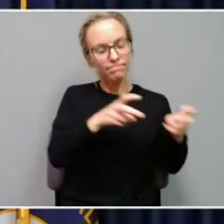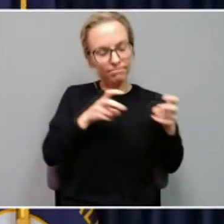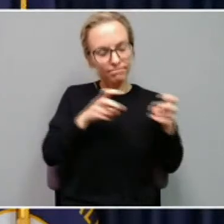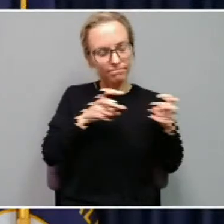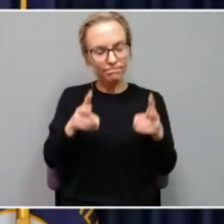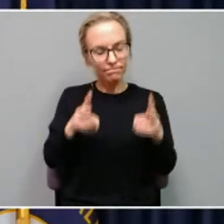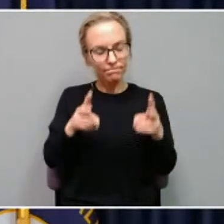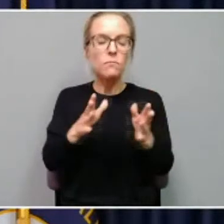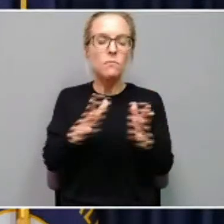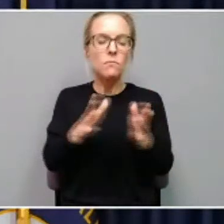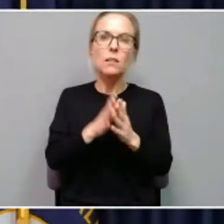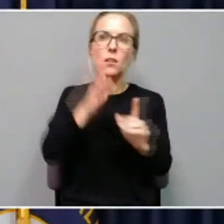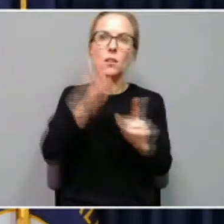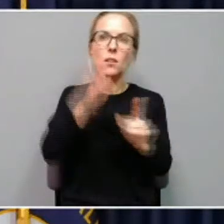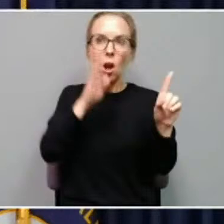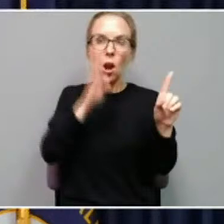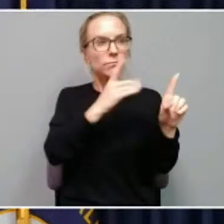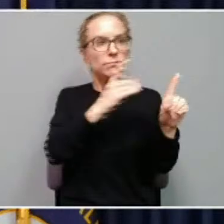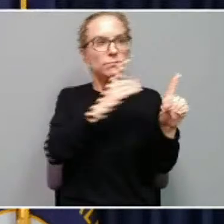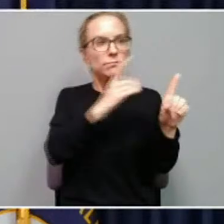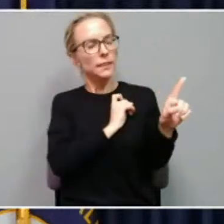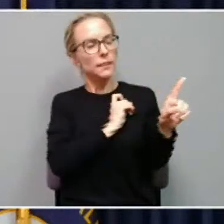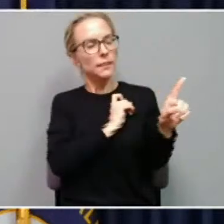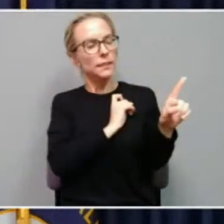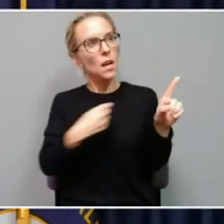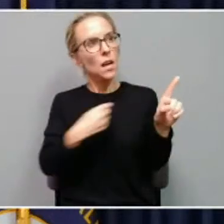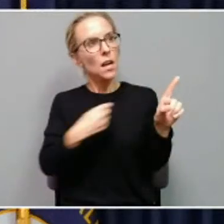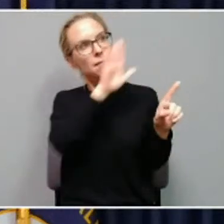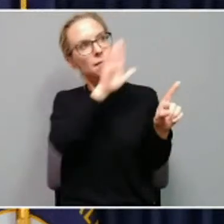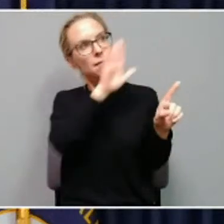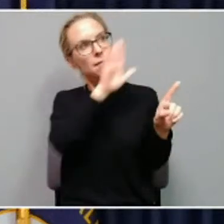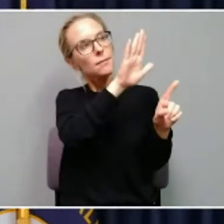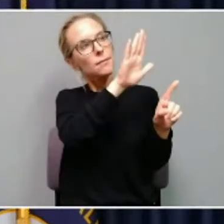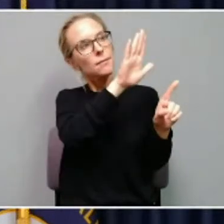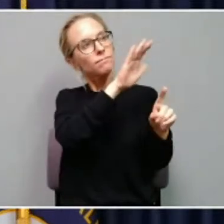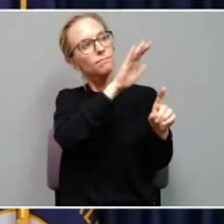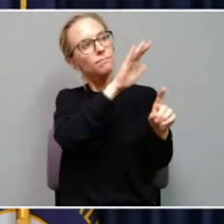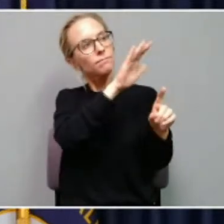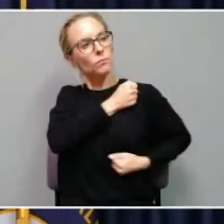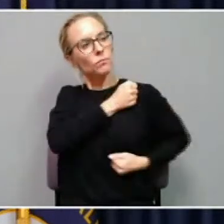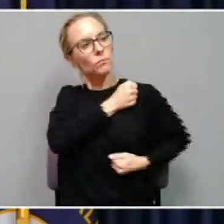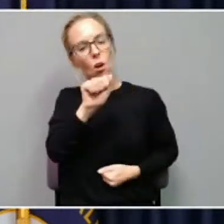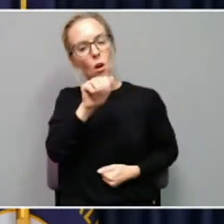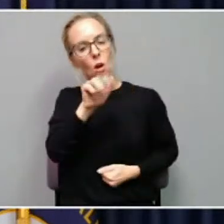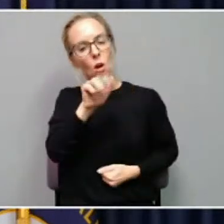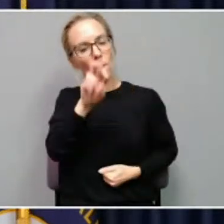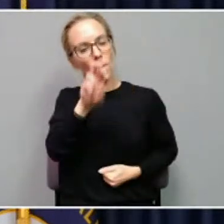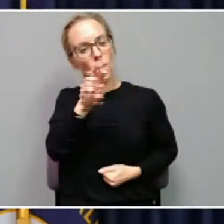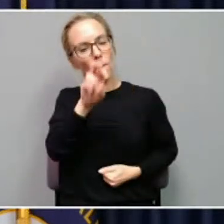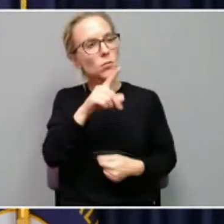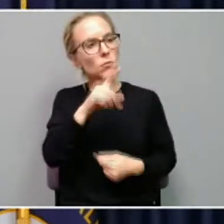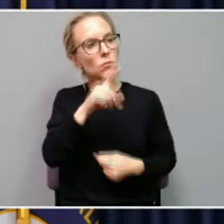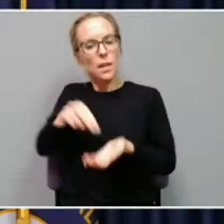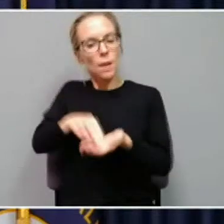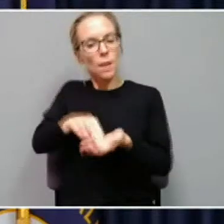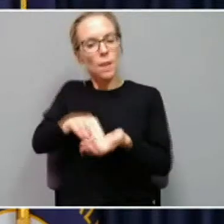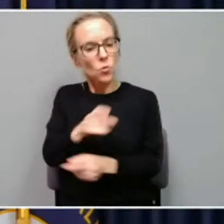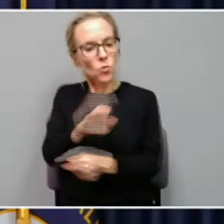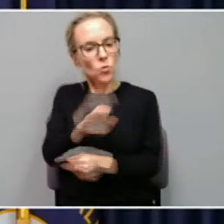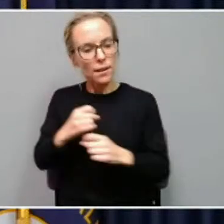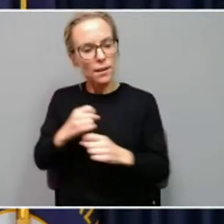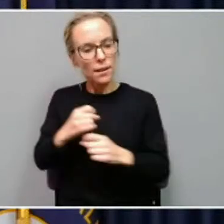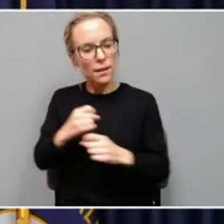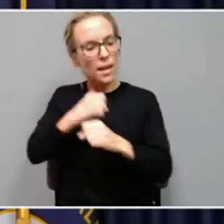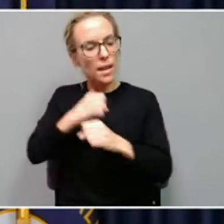that God equips us with his armor to try to step up and to do what's right and to fight off